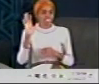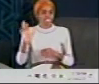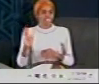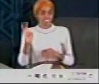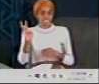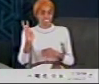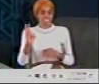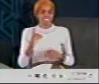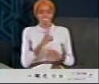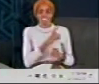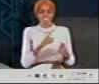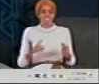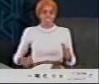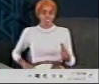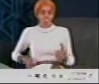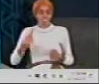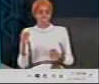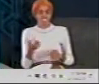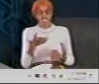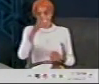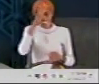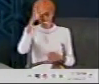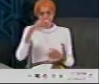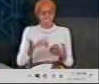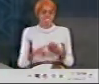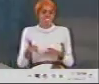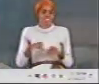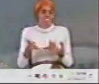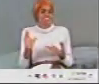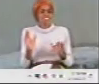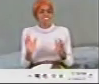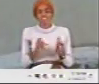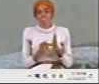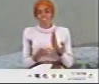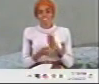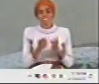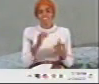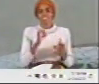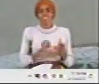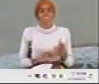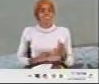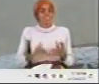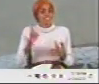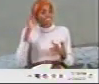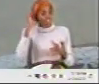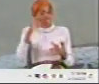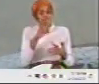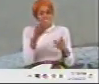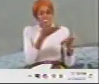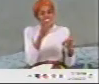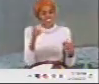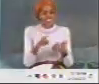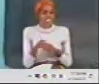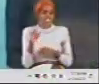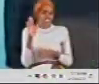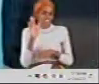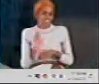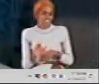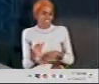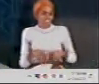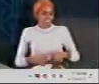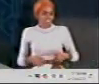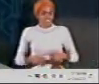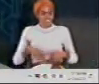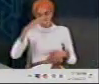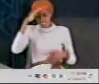to conduct a crusade at the liberty stadium and i was there as a very young boy today god has kept me